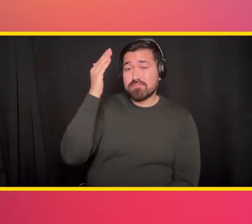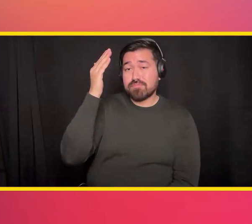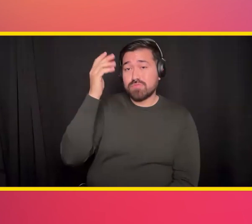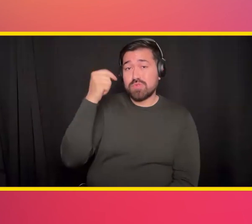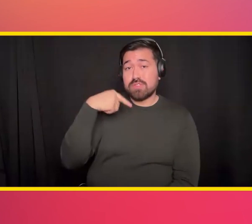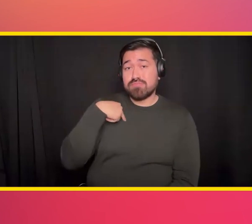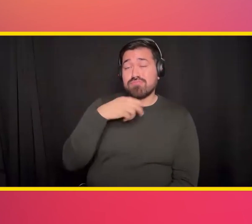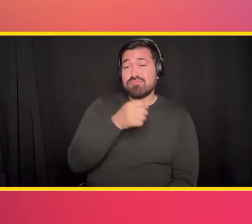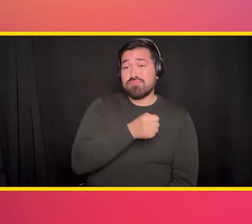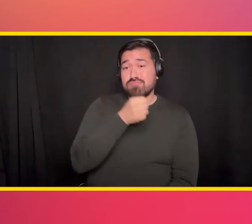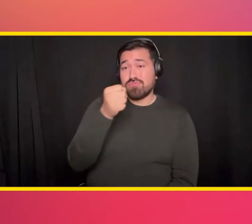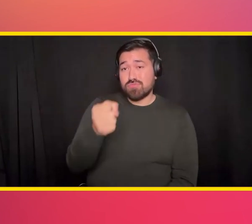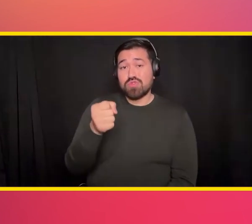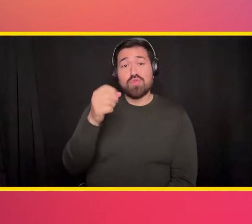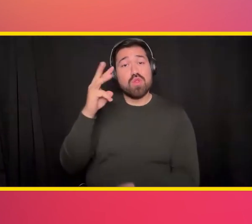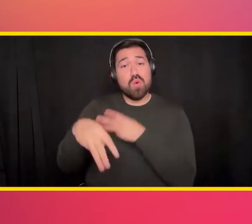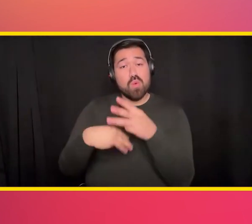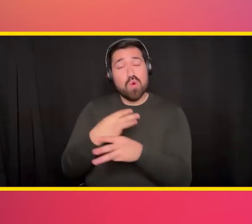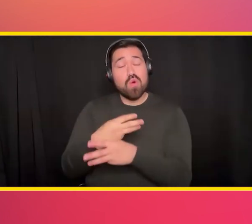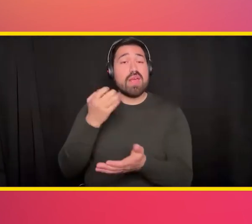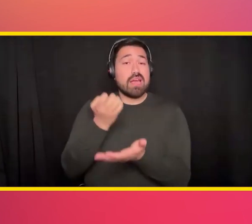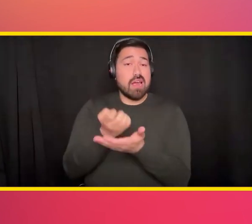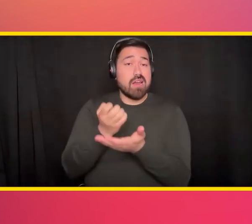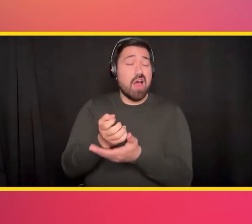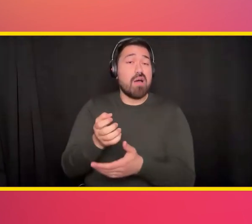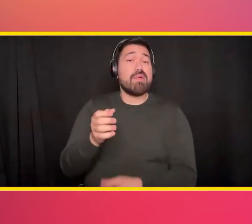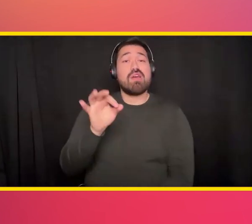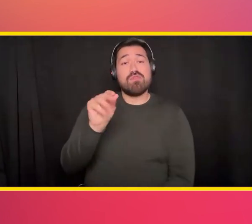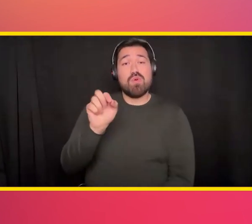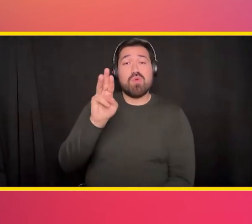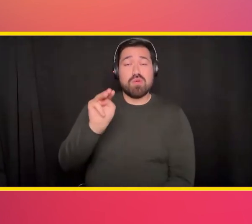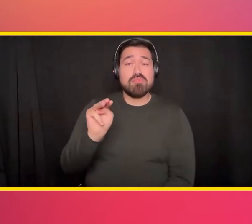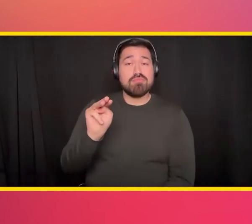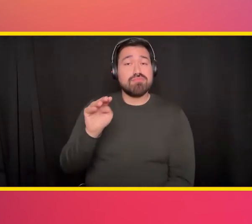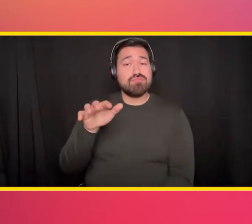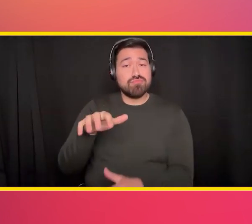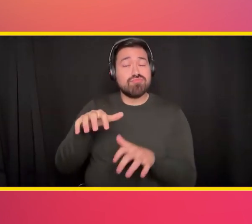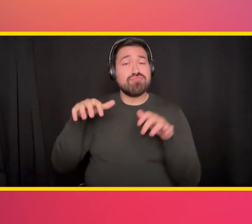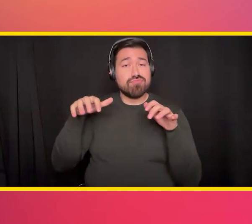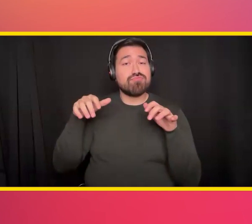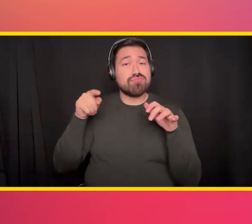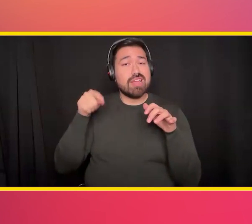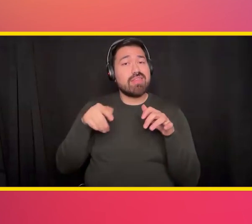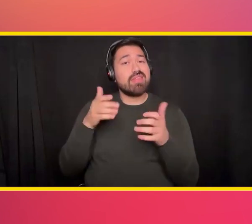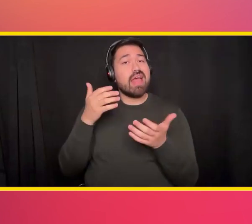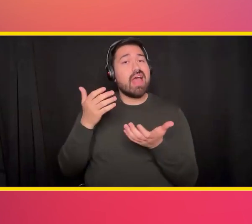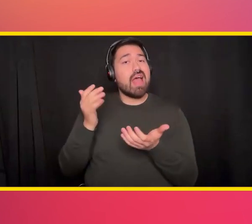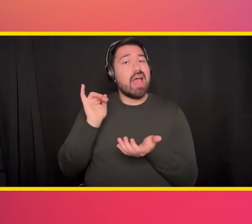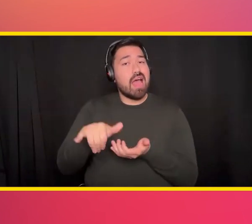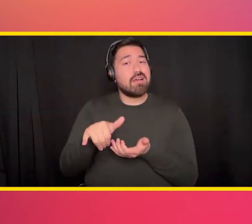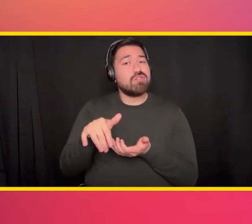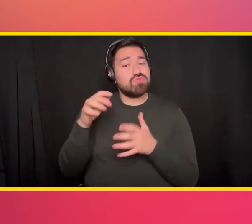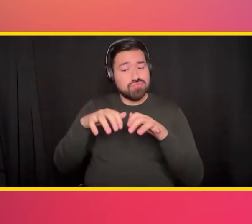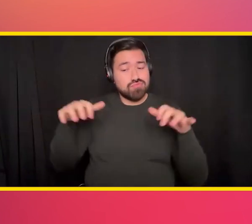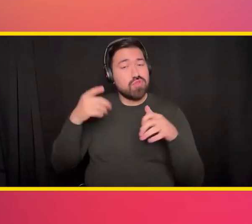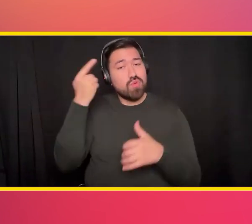in to speak to the World Economic Forum and all of that. The whole idea at the World Economic Forum is about collaboration. How do we